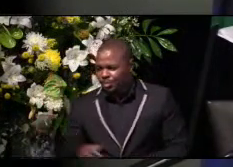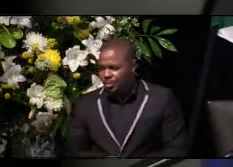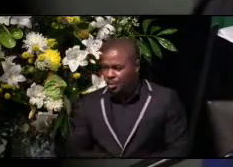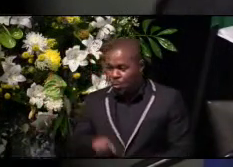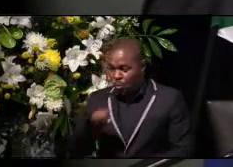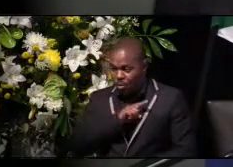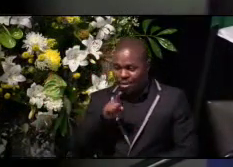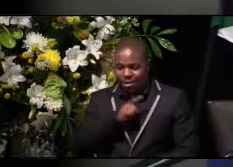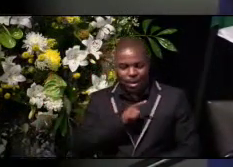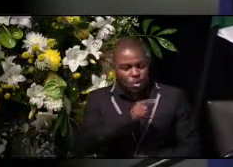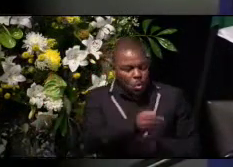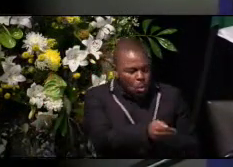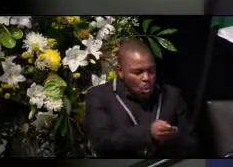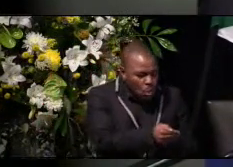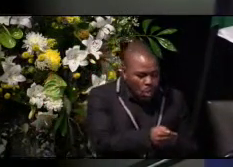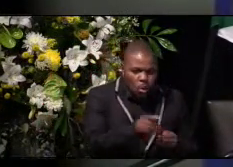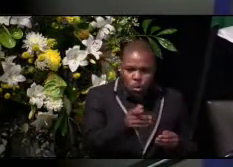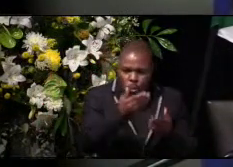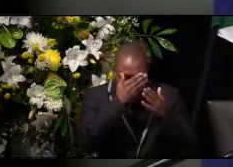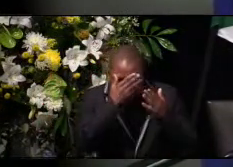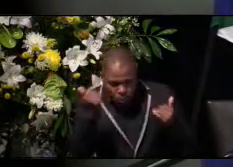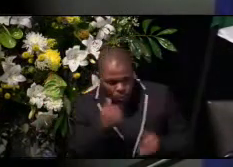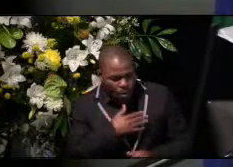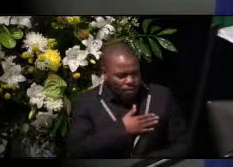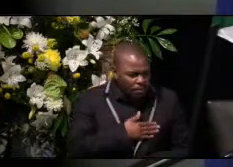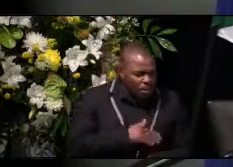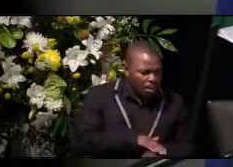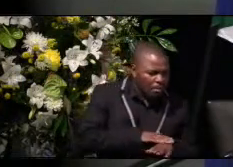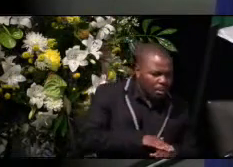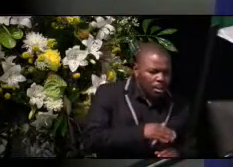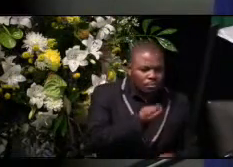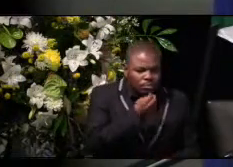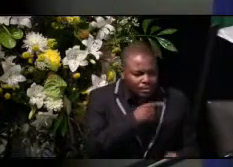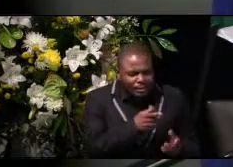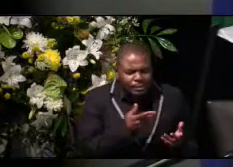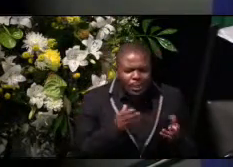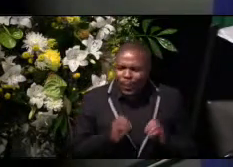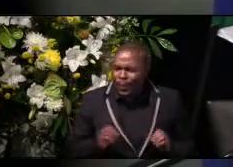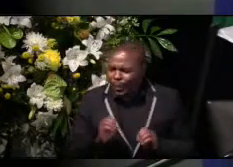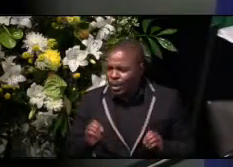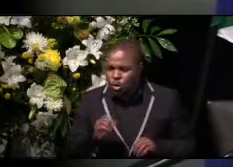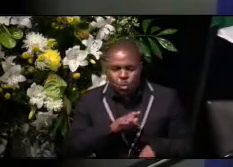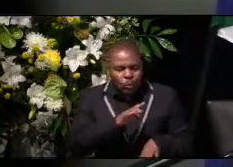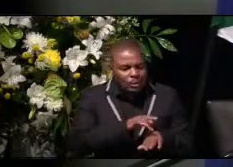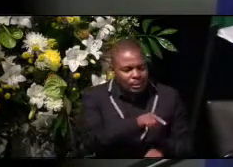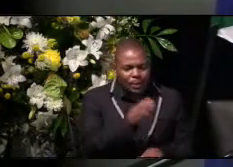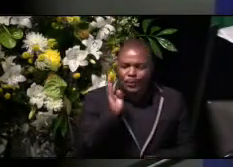because you don't know them you don't feel them you don't dream them you don't sleep them you don't eat them